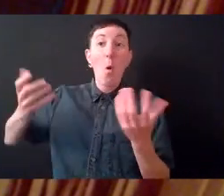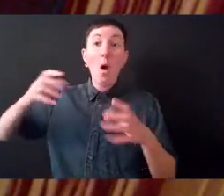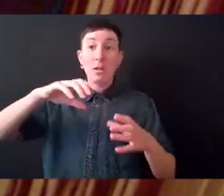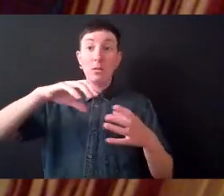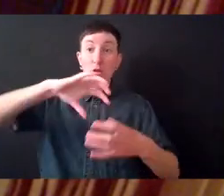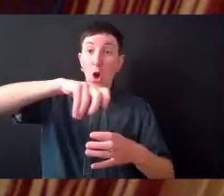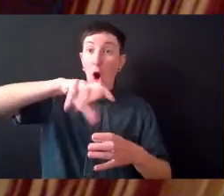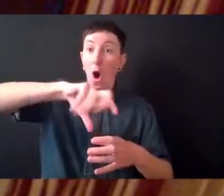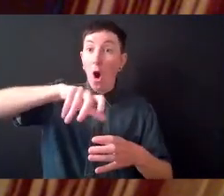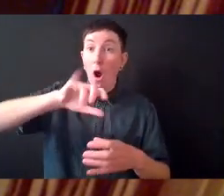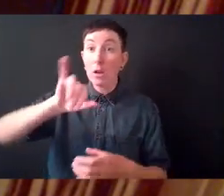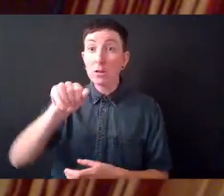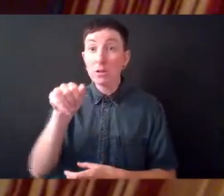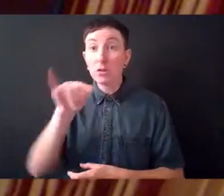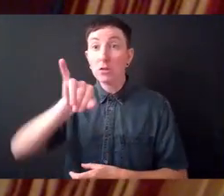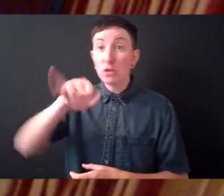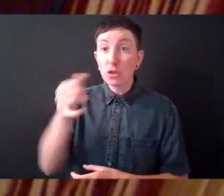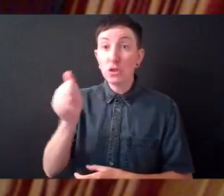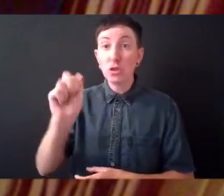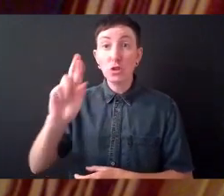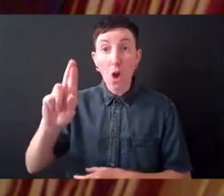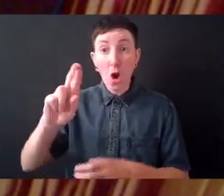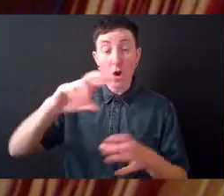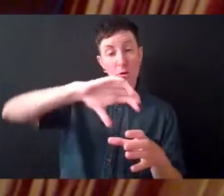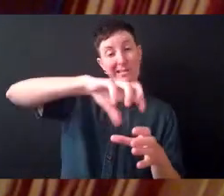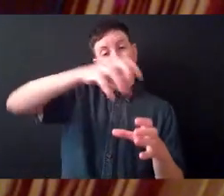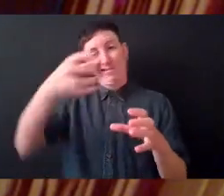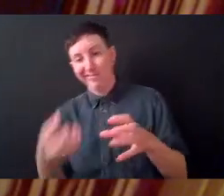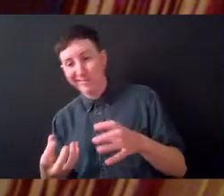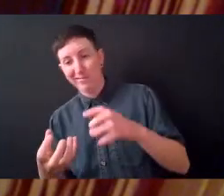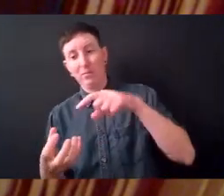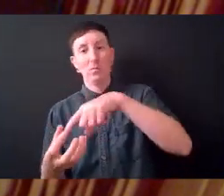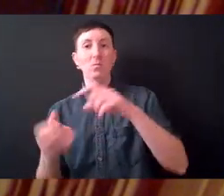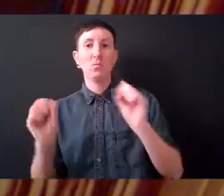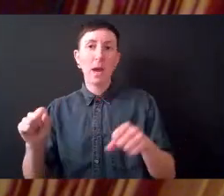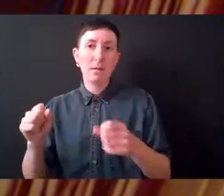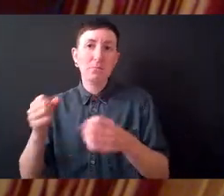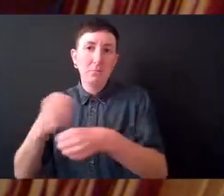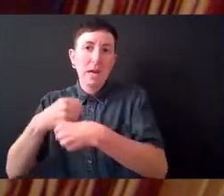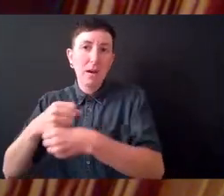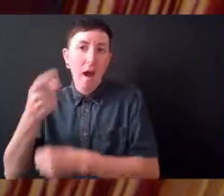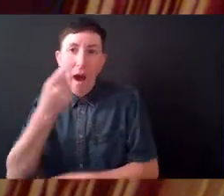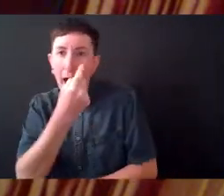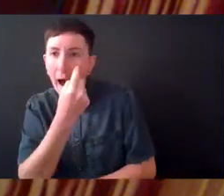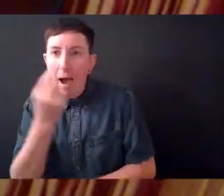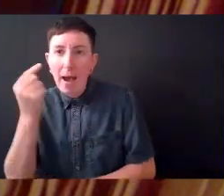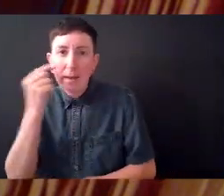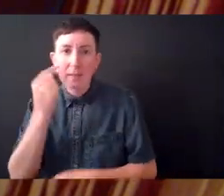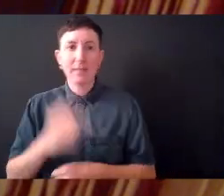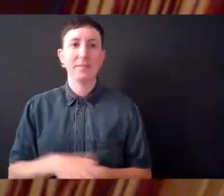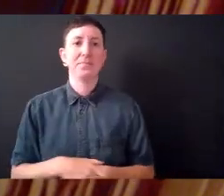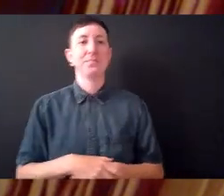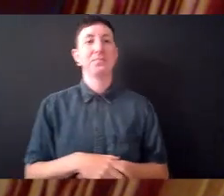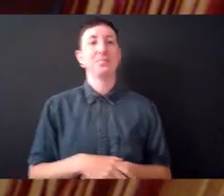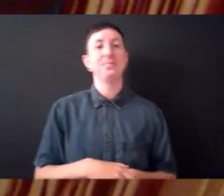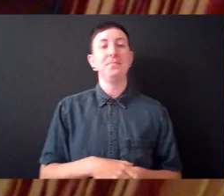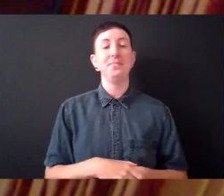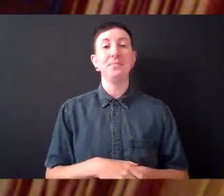So now I end up with this thing that looks like a little bit like a spooky ghost. Because it's scaring me, I'm just going to chop off this end grate here.